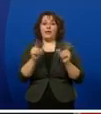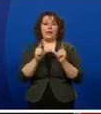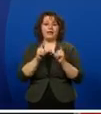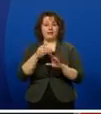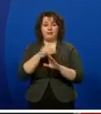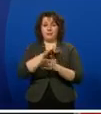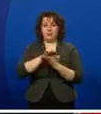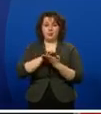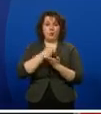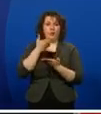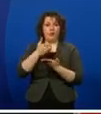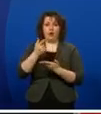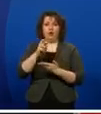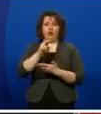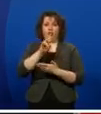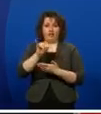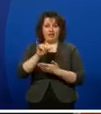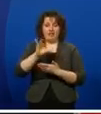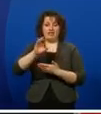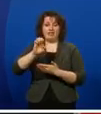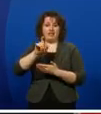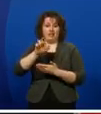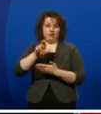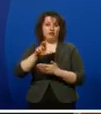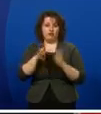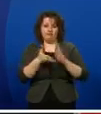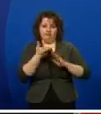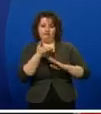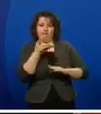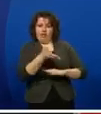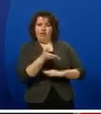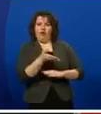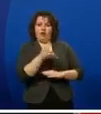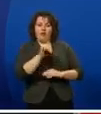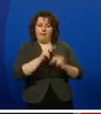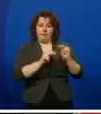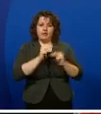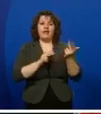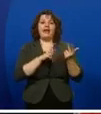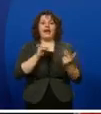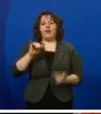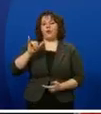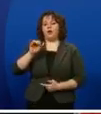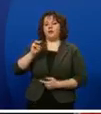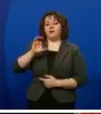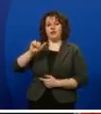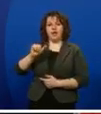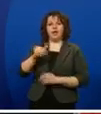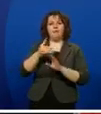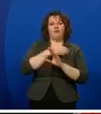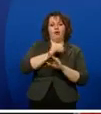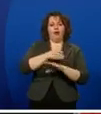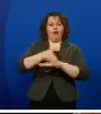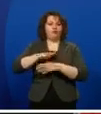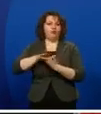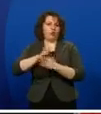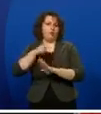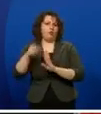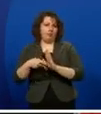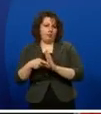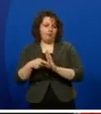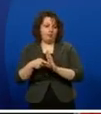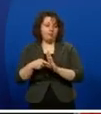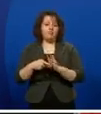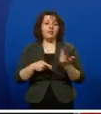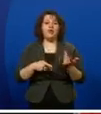preschool in Grundy Center has operated in the building, along with the YMCA before and after school programs, the